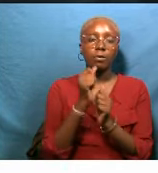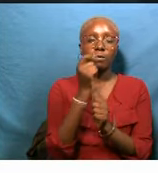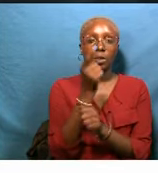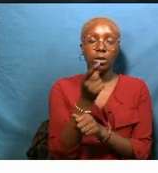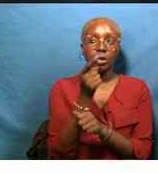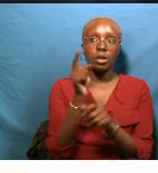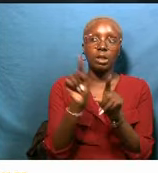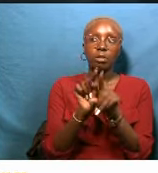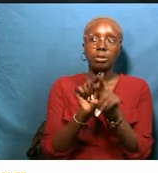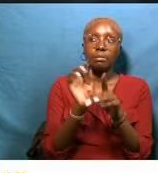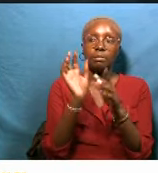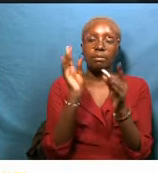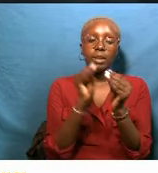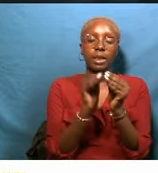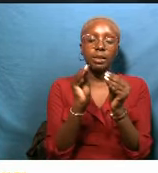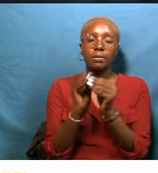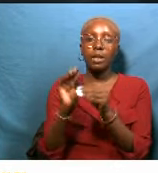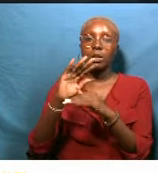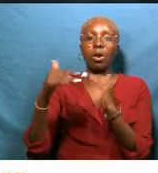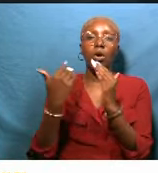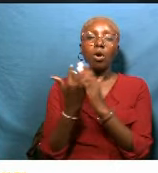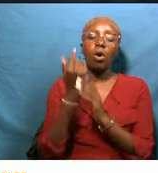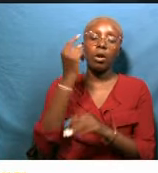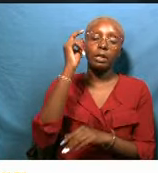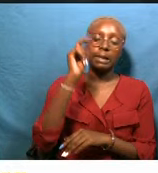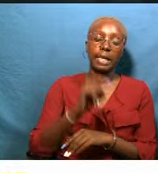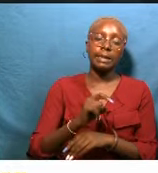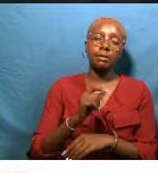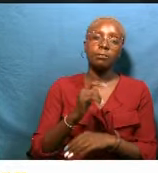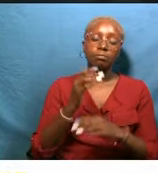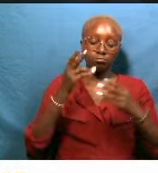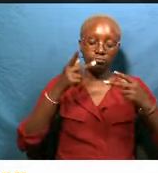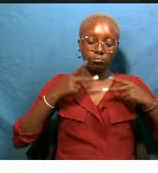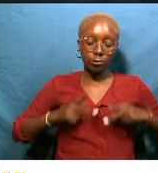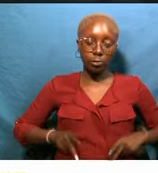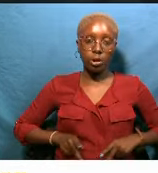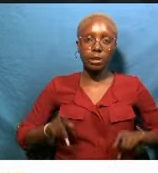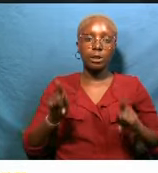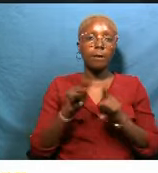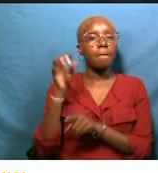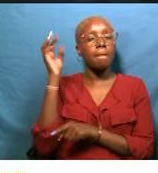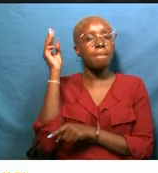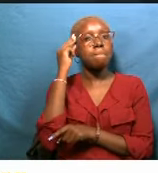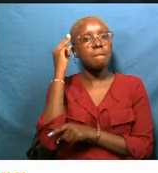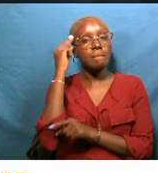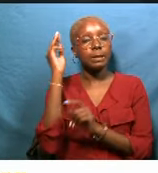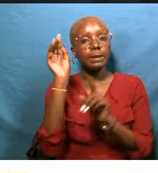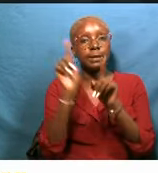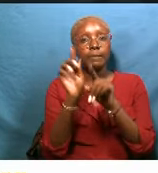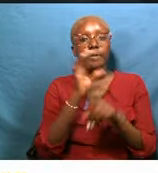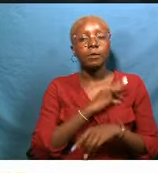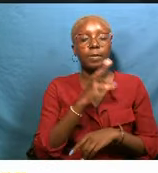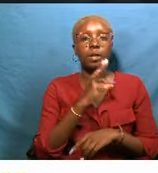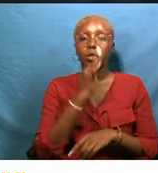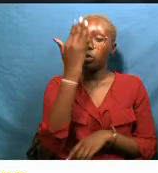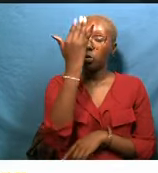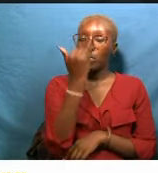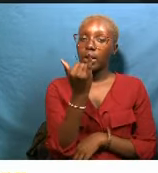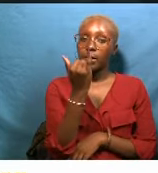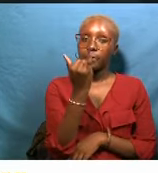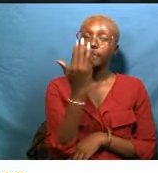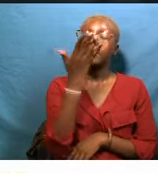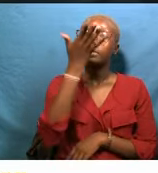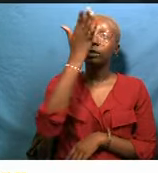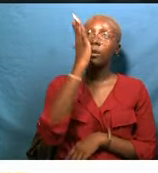every other need, physical, mental, and also spiritual. Because he wants us whole, not